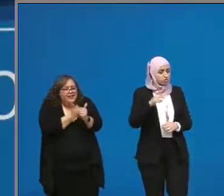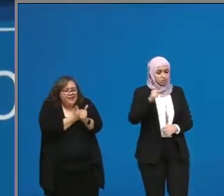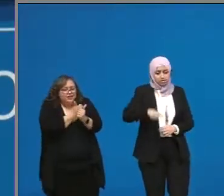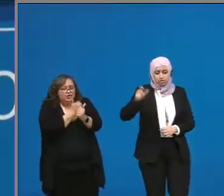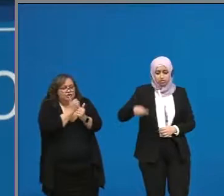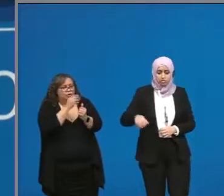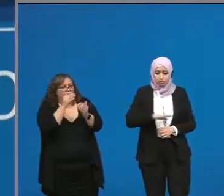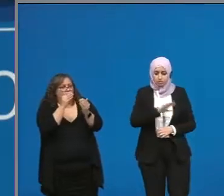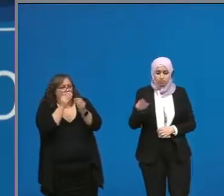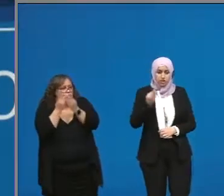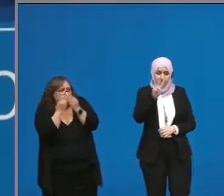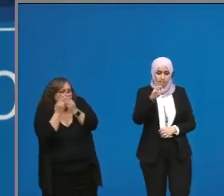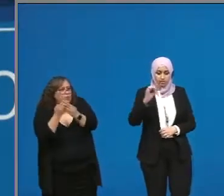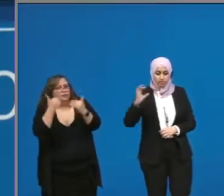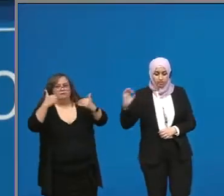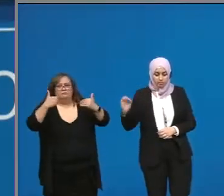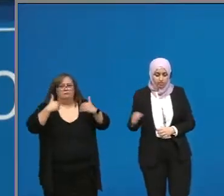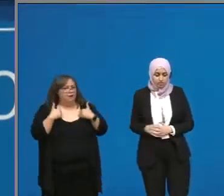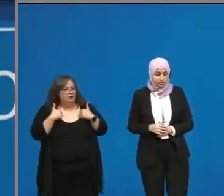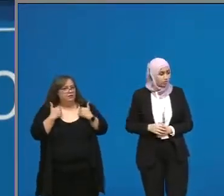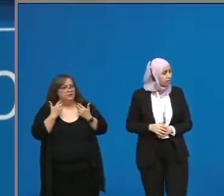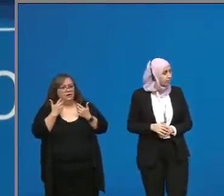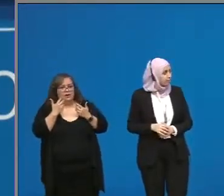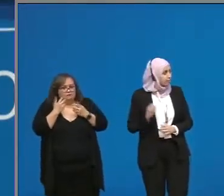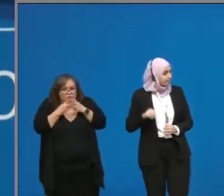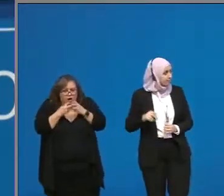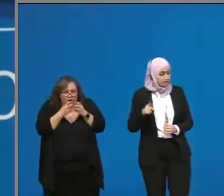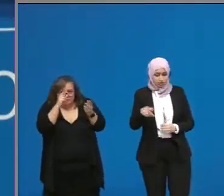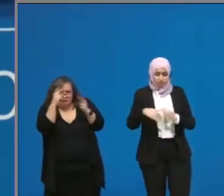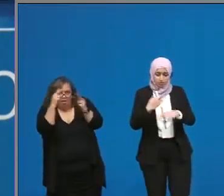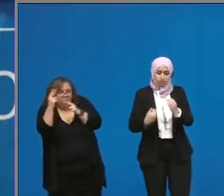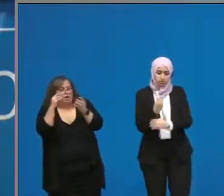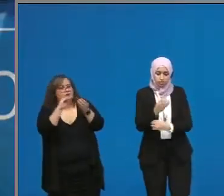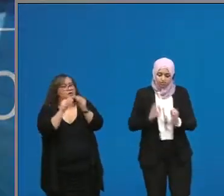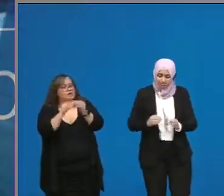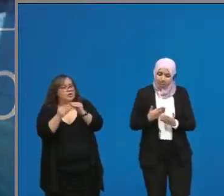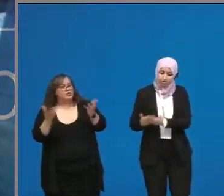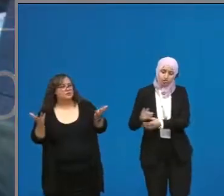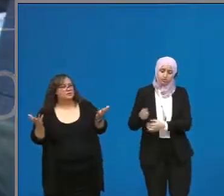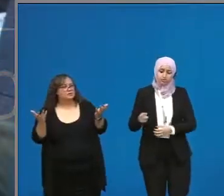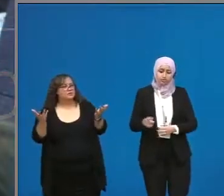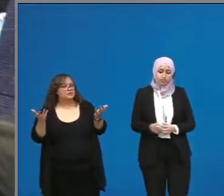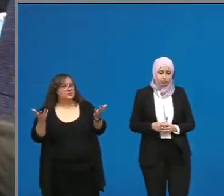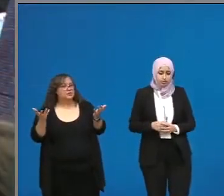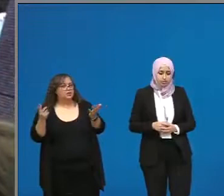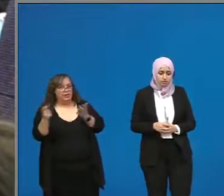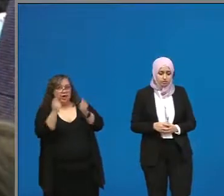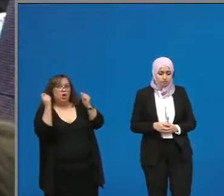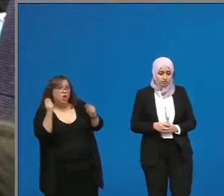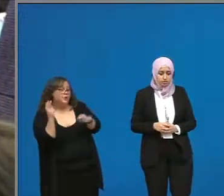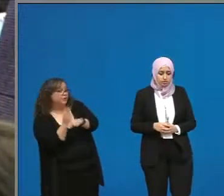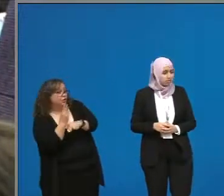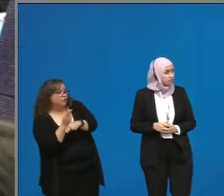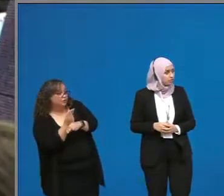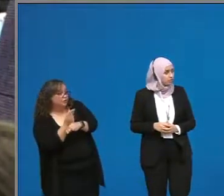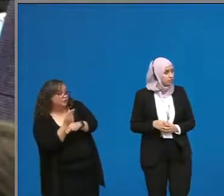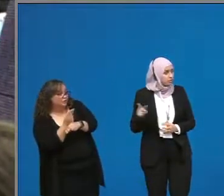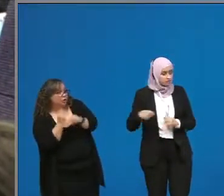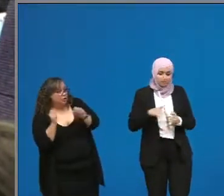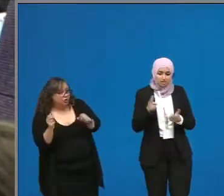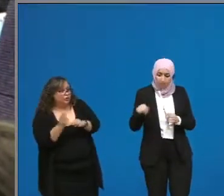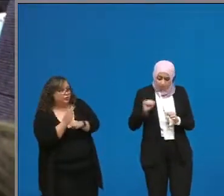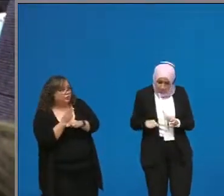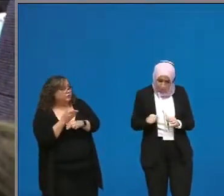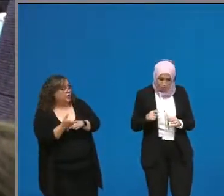because they could have had the technology to draw upon as and when they needed it. So for me, when we think about individual